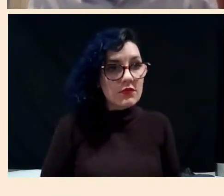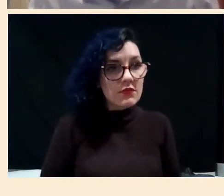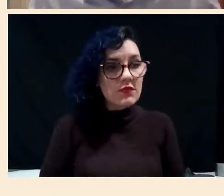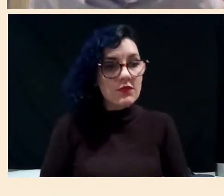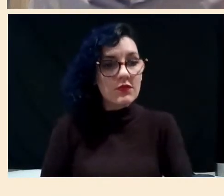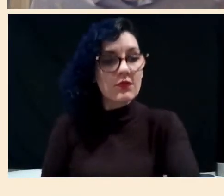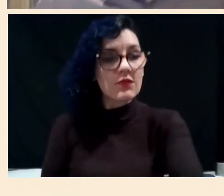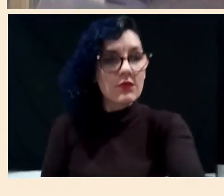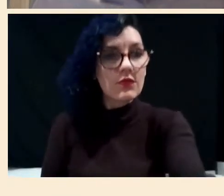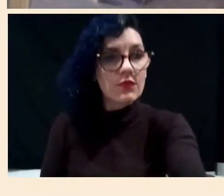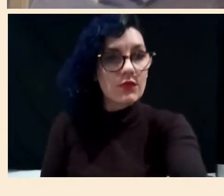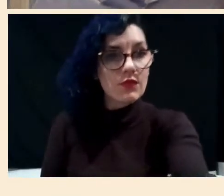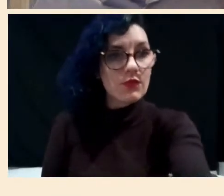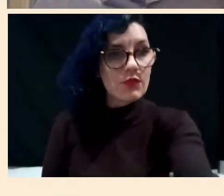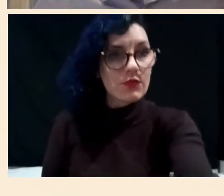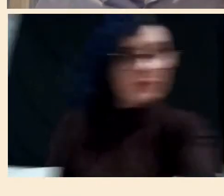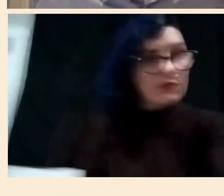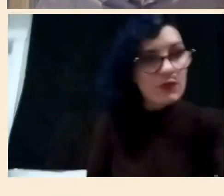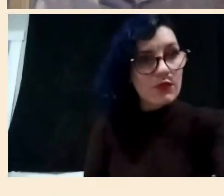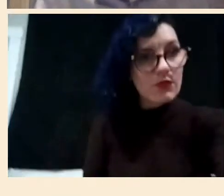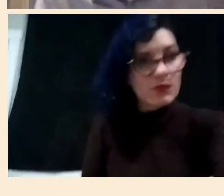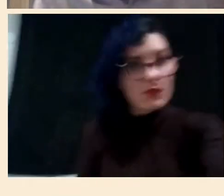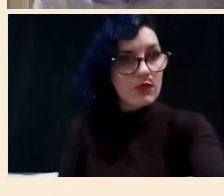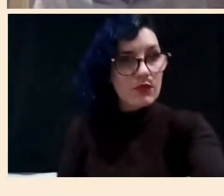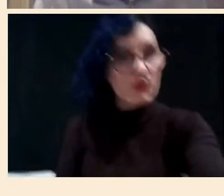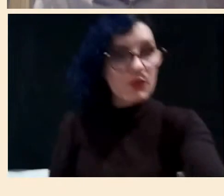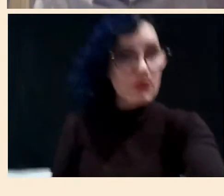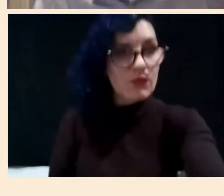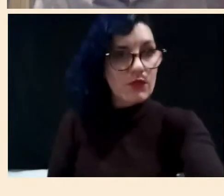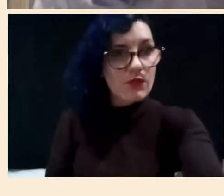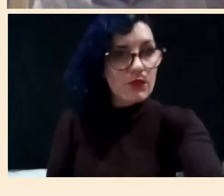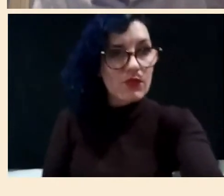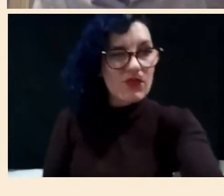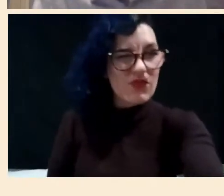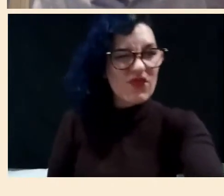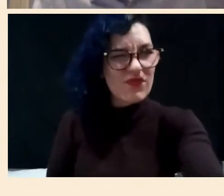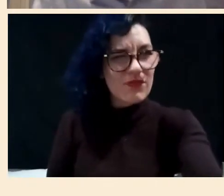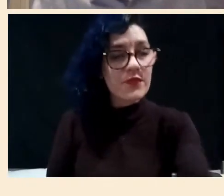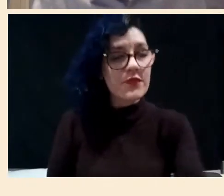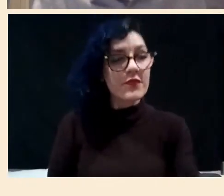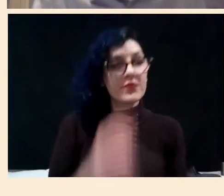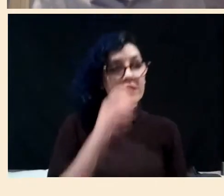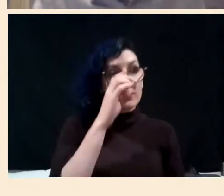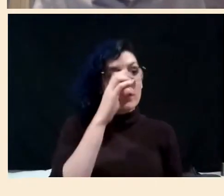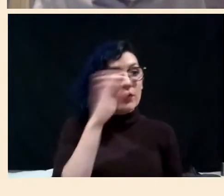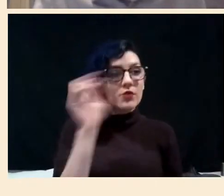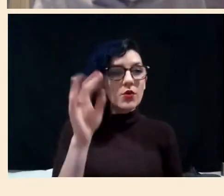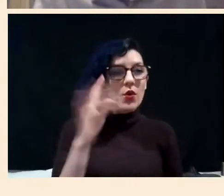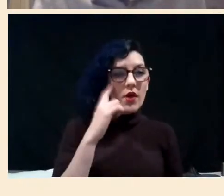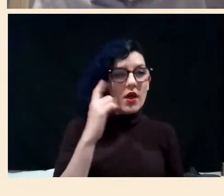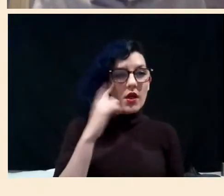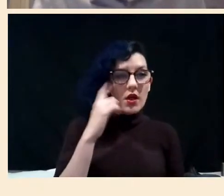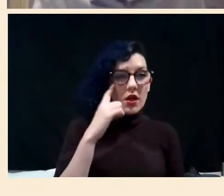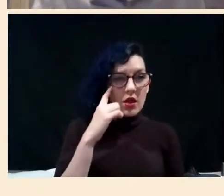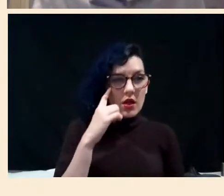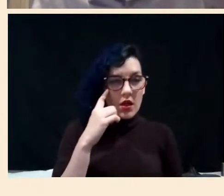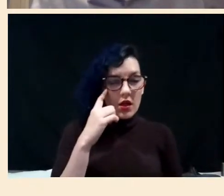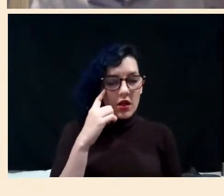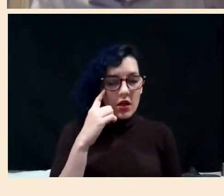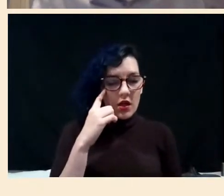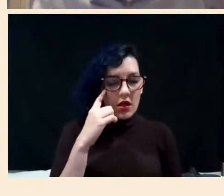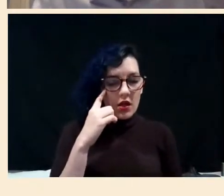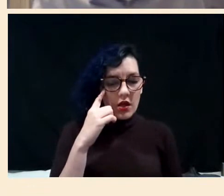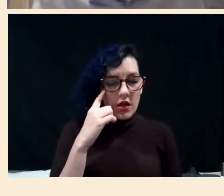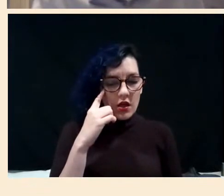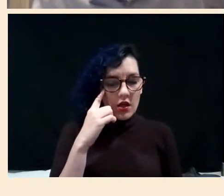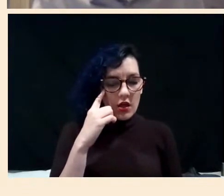Secretaries of States, I think the last time I checked, they do about 70 or so audits a year. Can either of